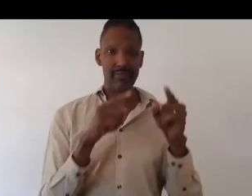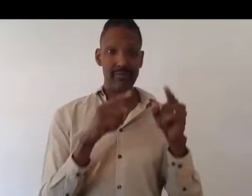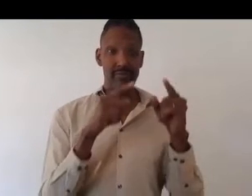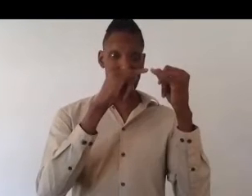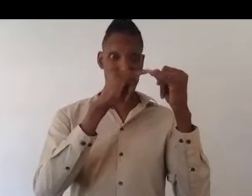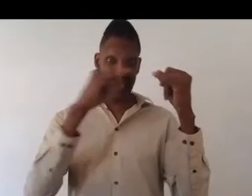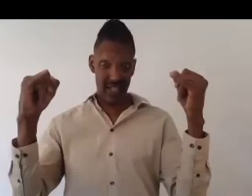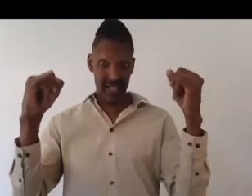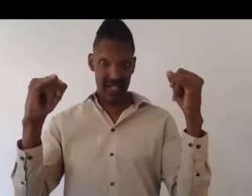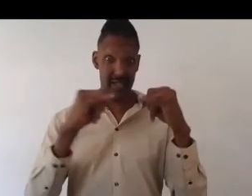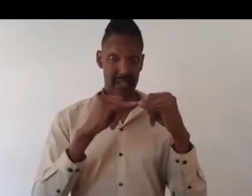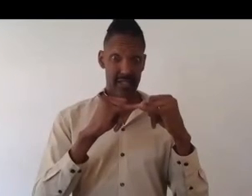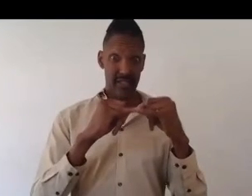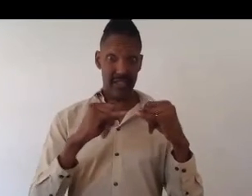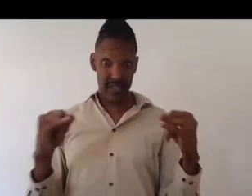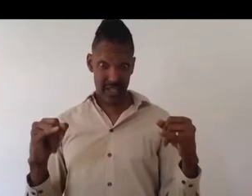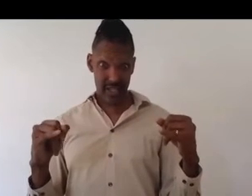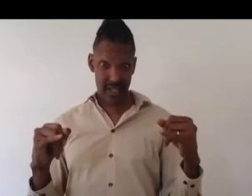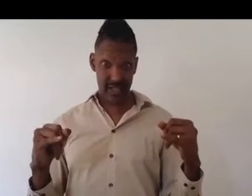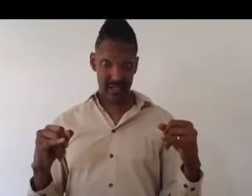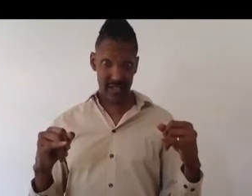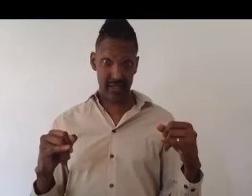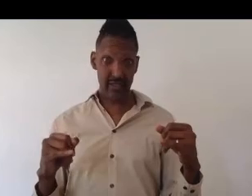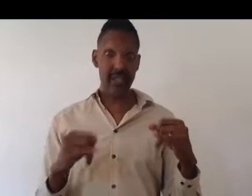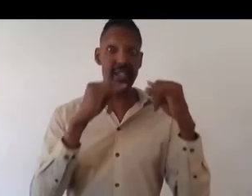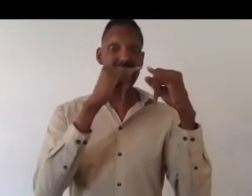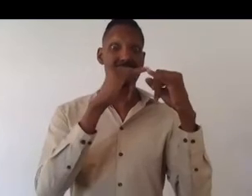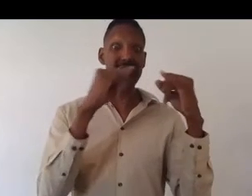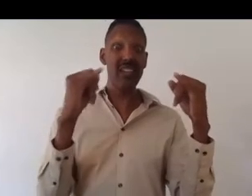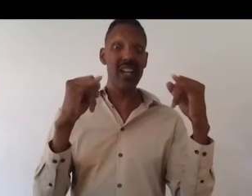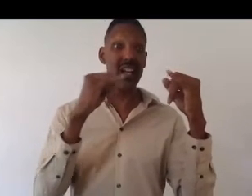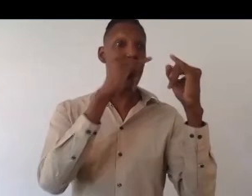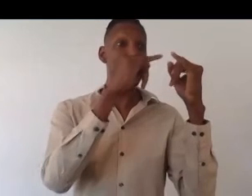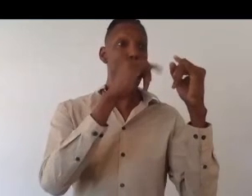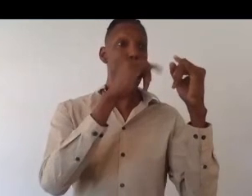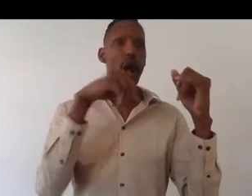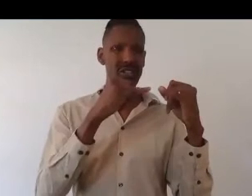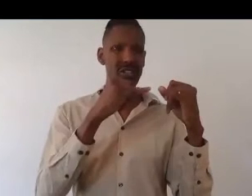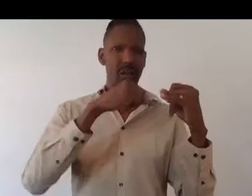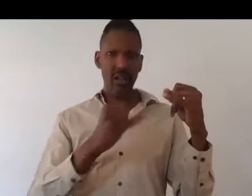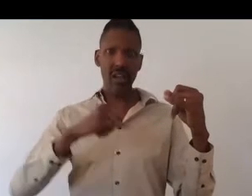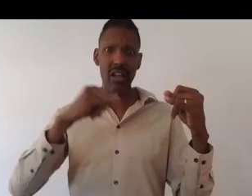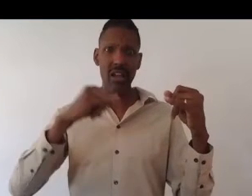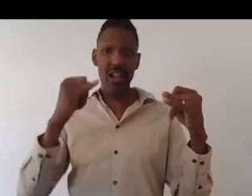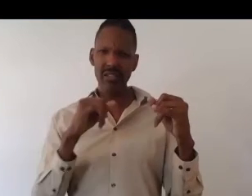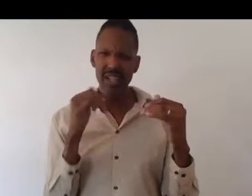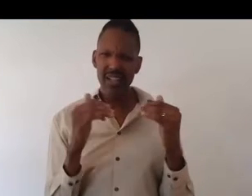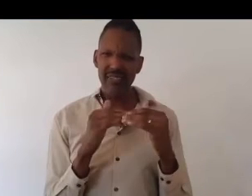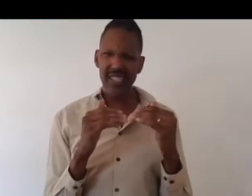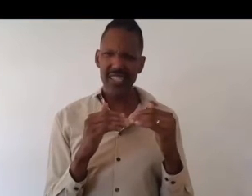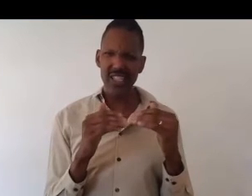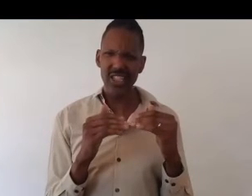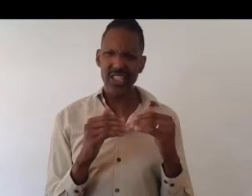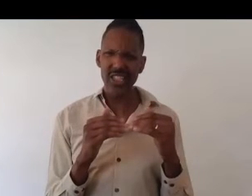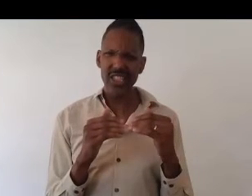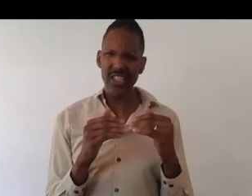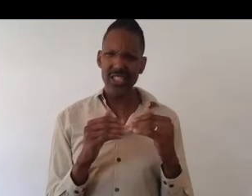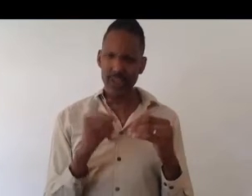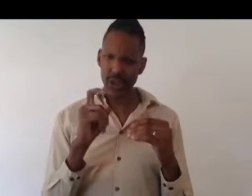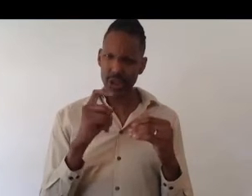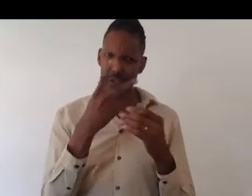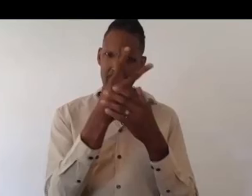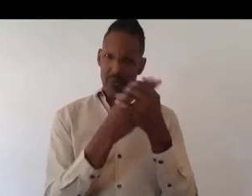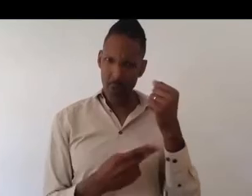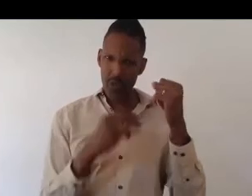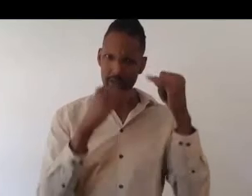lengths, requires that you line up two ends of the objects. You line up one end of the two objects to be compared, and then you look at the other